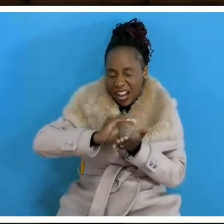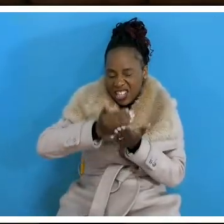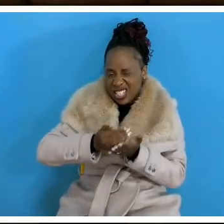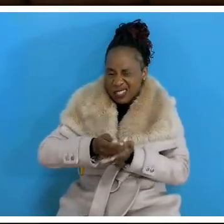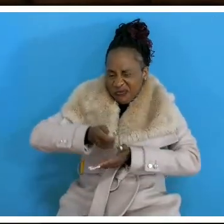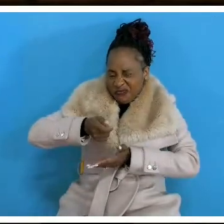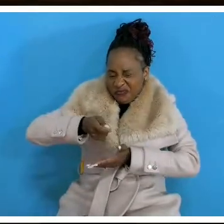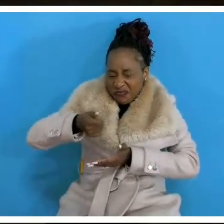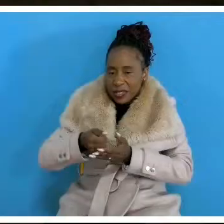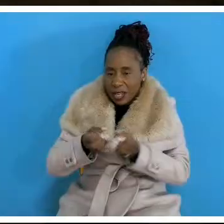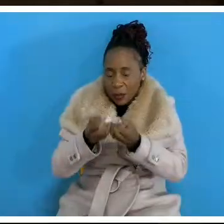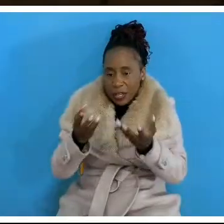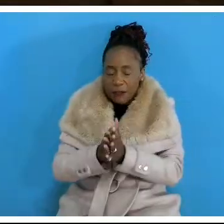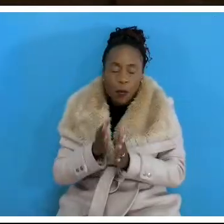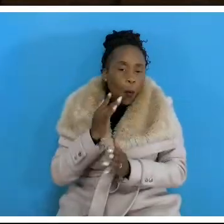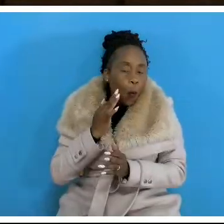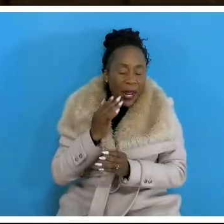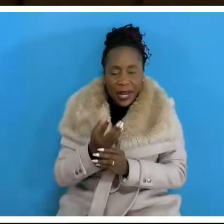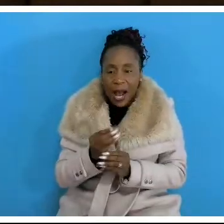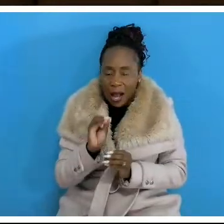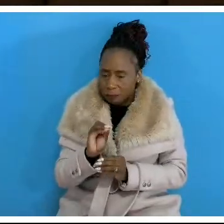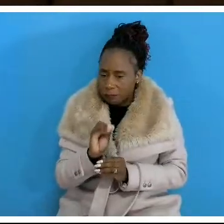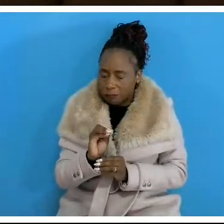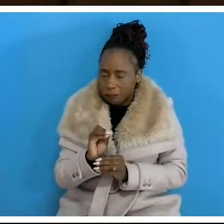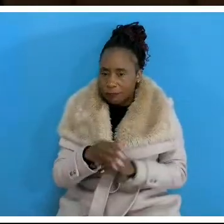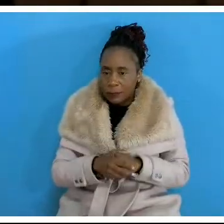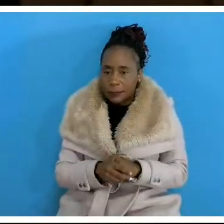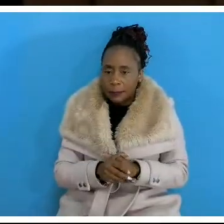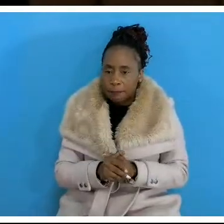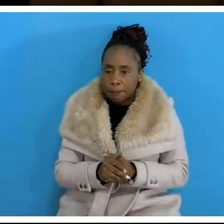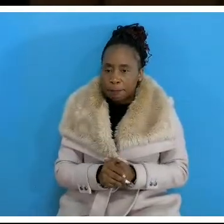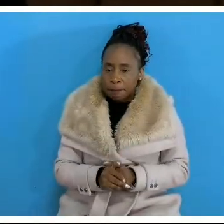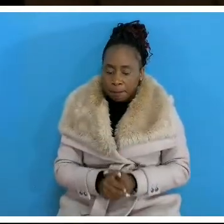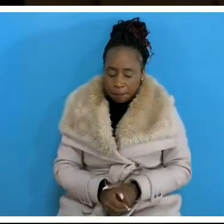that we provide as and when it's available. And